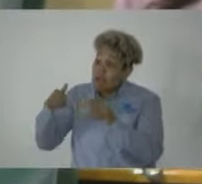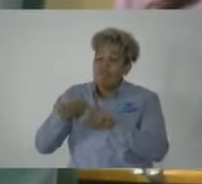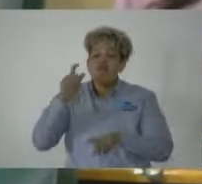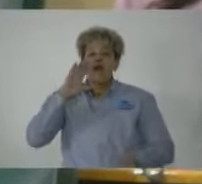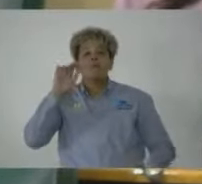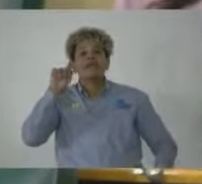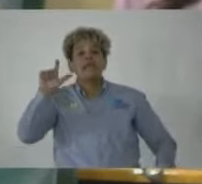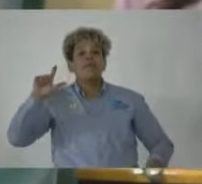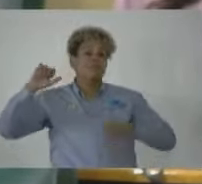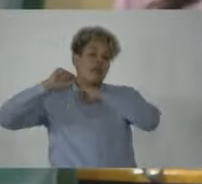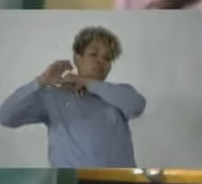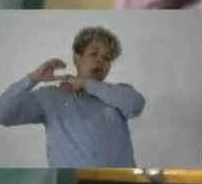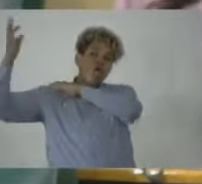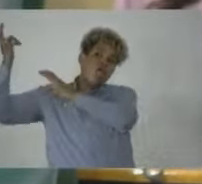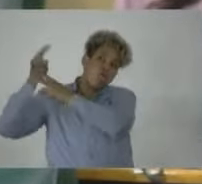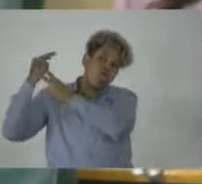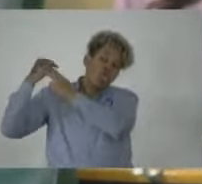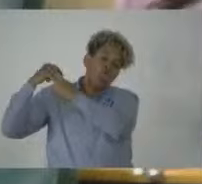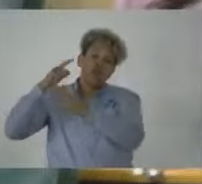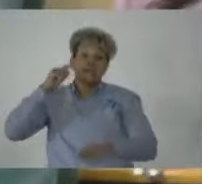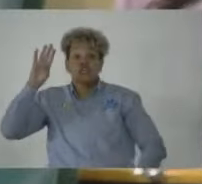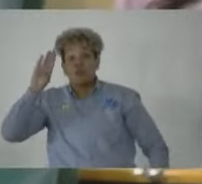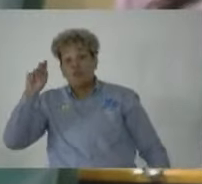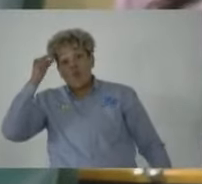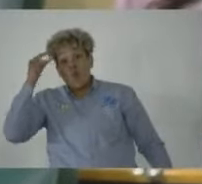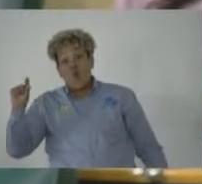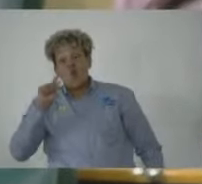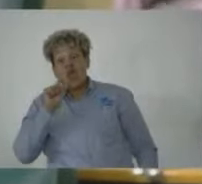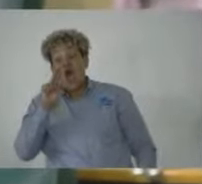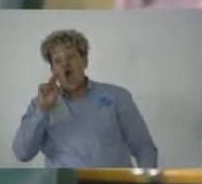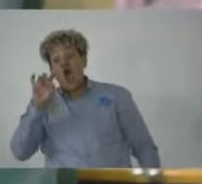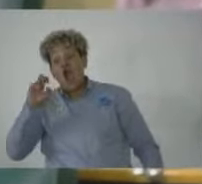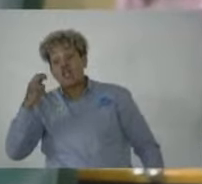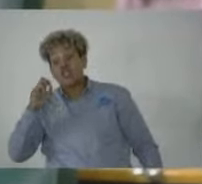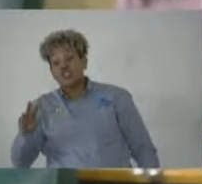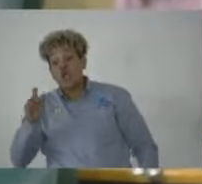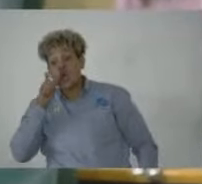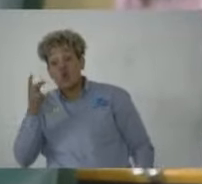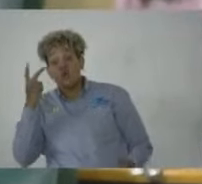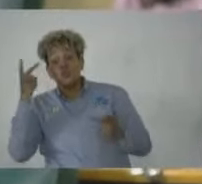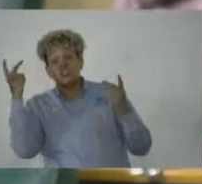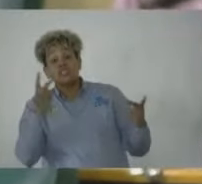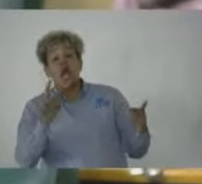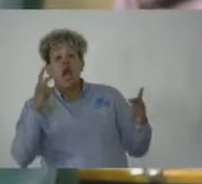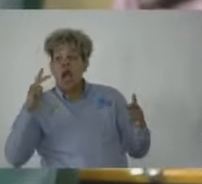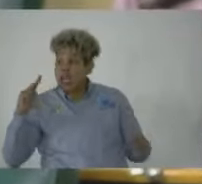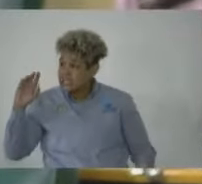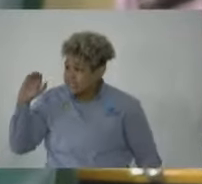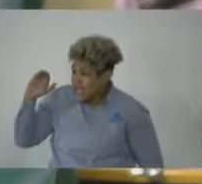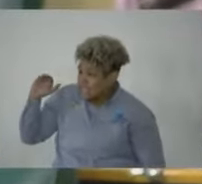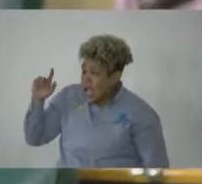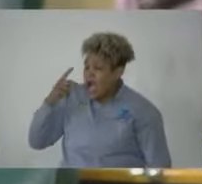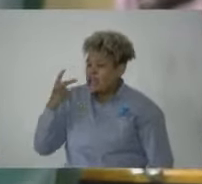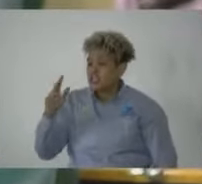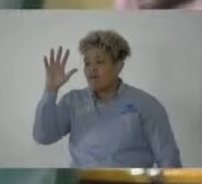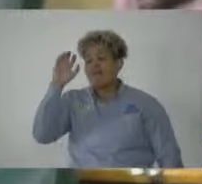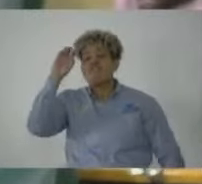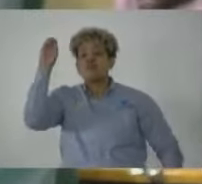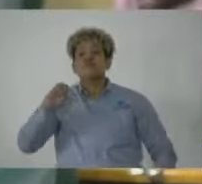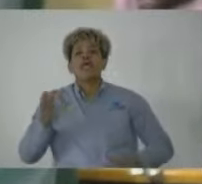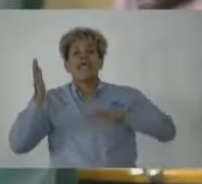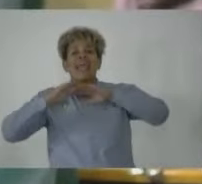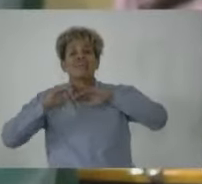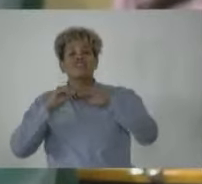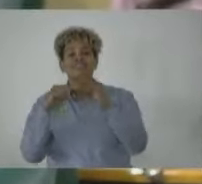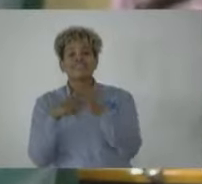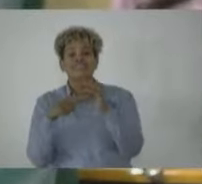markets. It was Bruce Golding and Audleyshaw who saw that ta-ta and 500% increases in